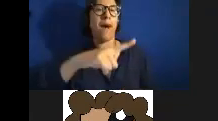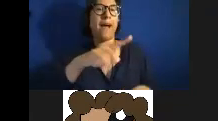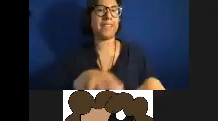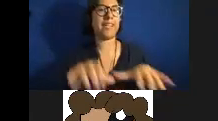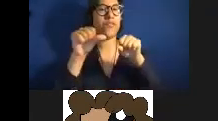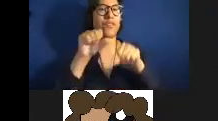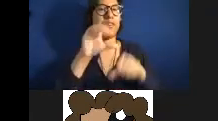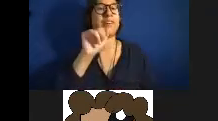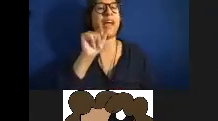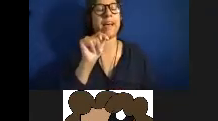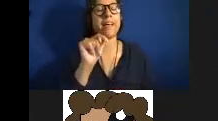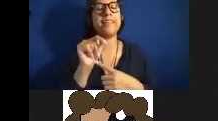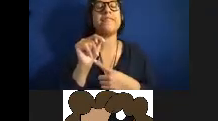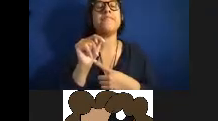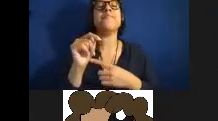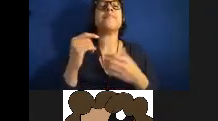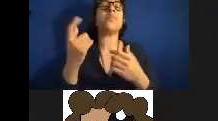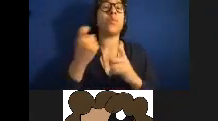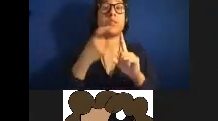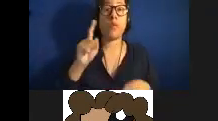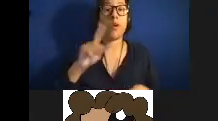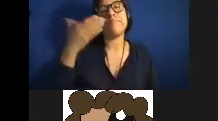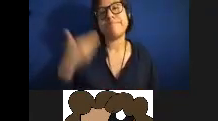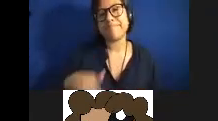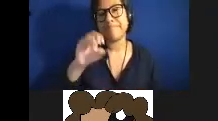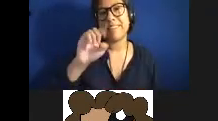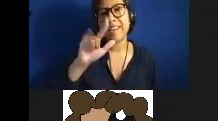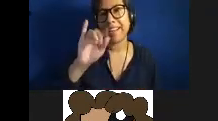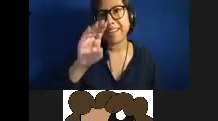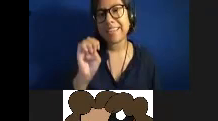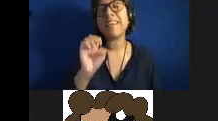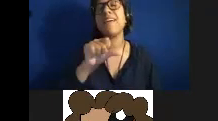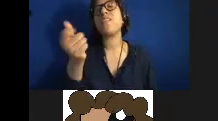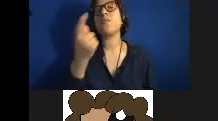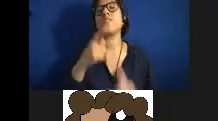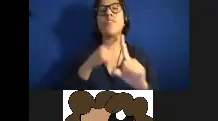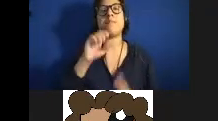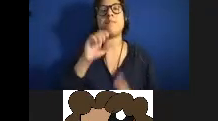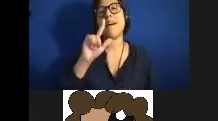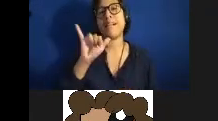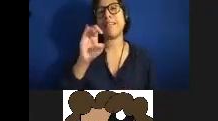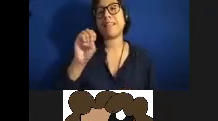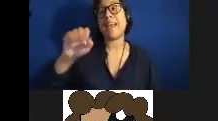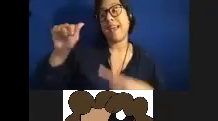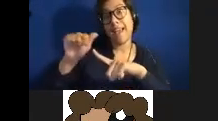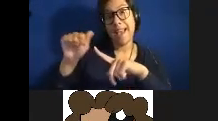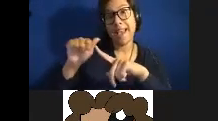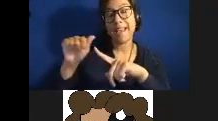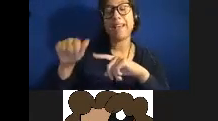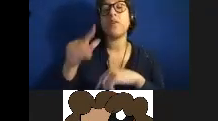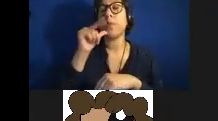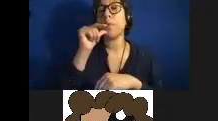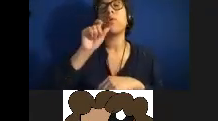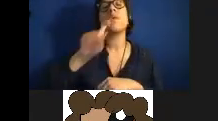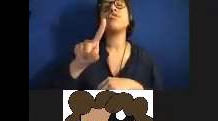I can take over, Kat. So there's a question from, this is Ellie. There's actually another question from Ellie, A. And the question